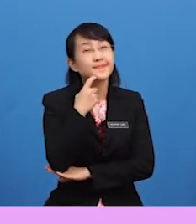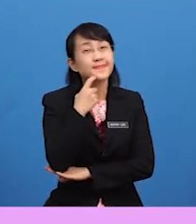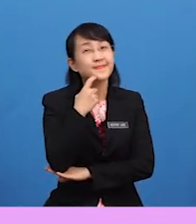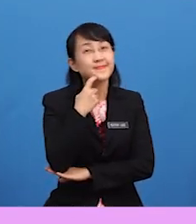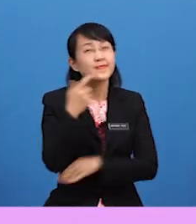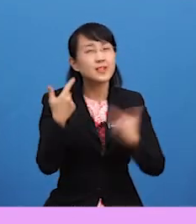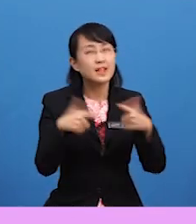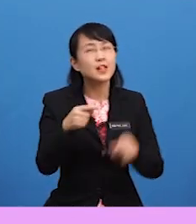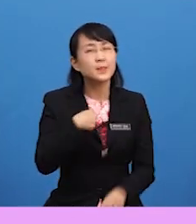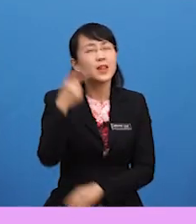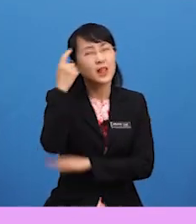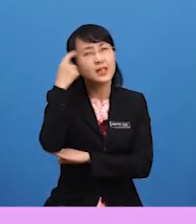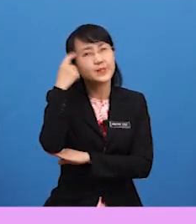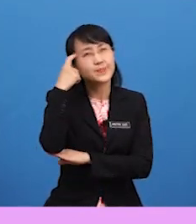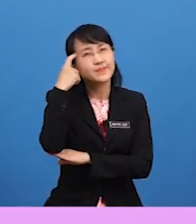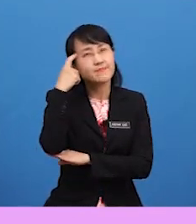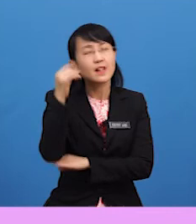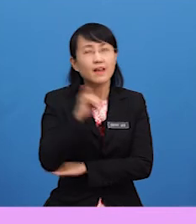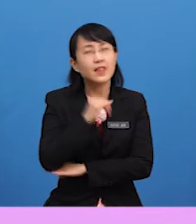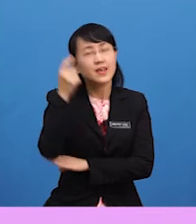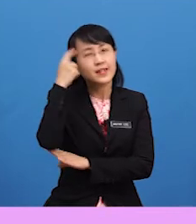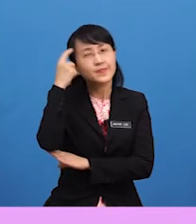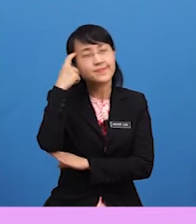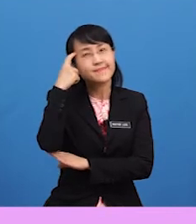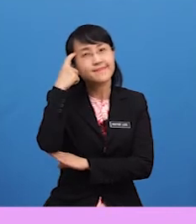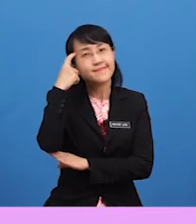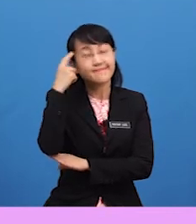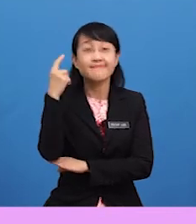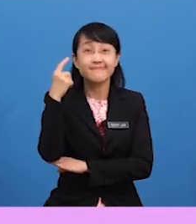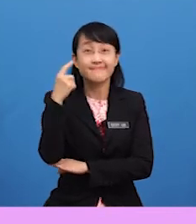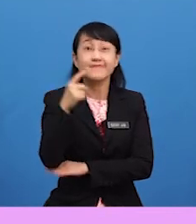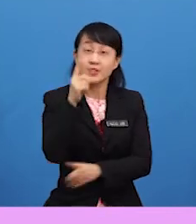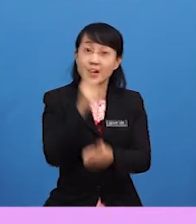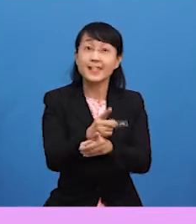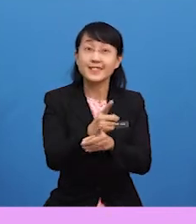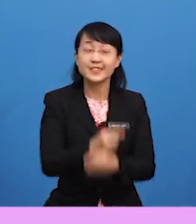Let me think. I think it is correct.